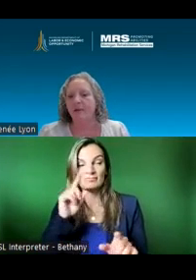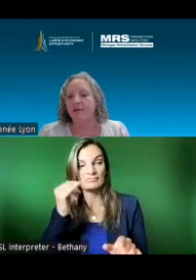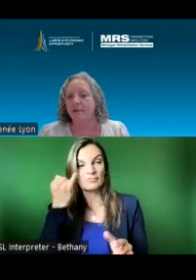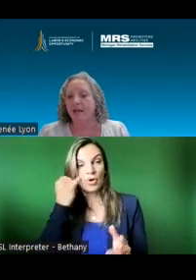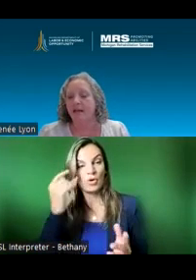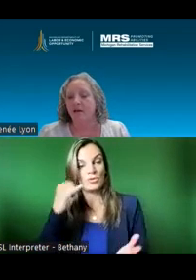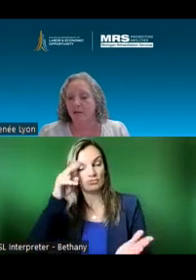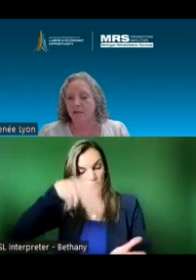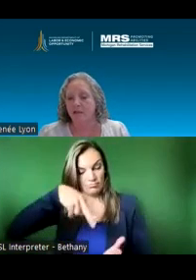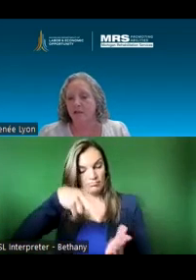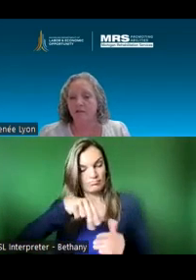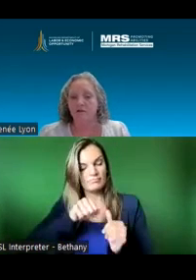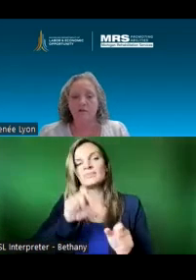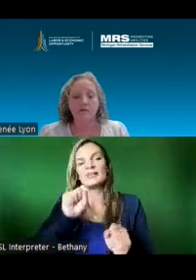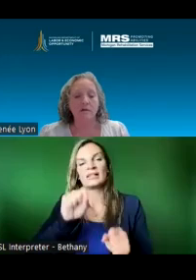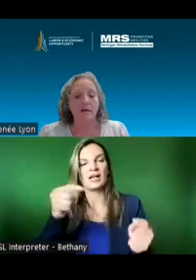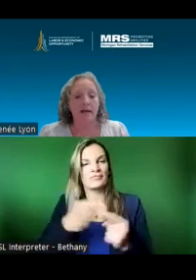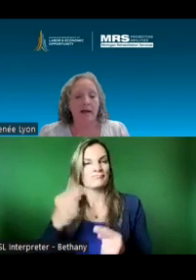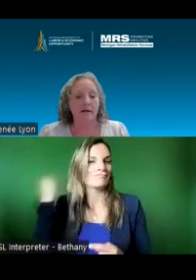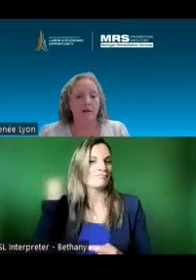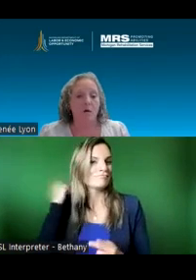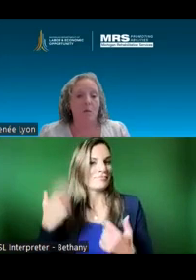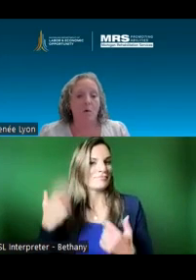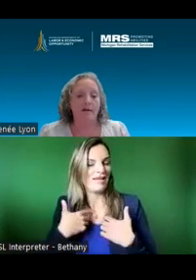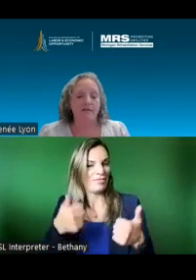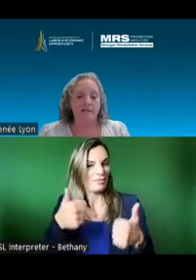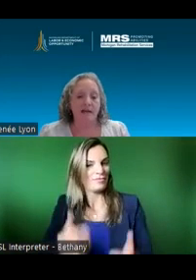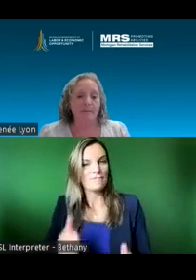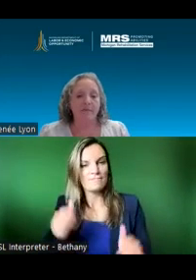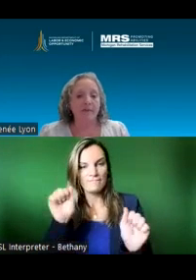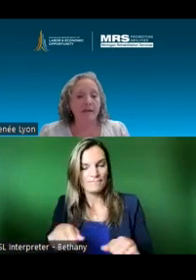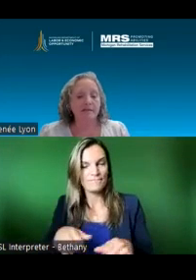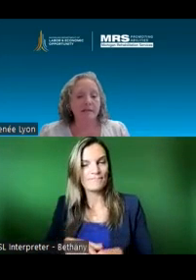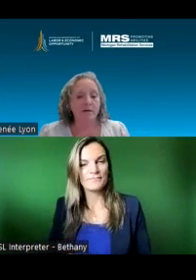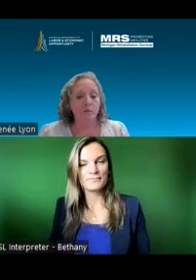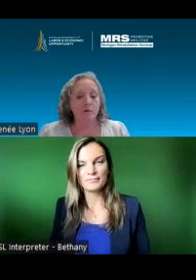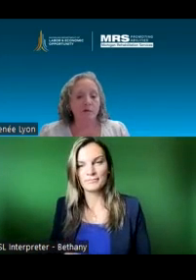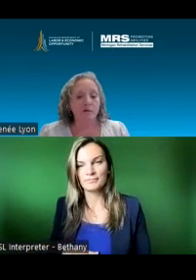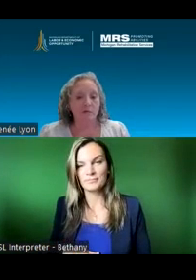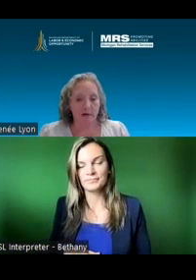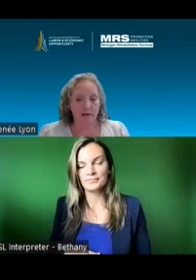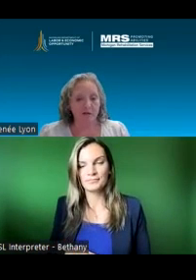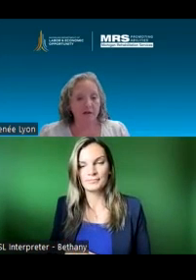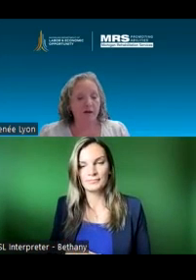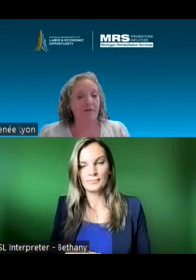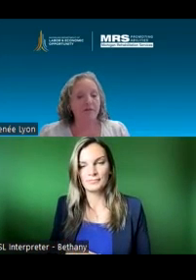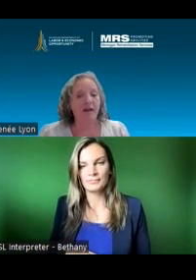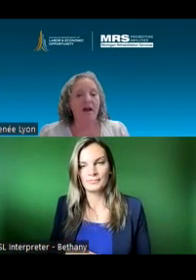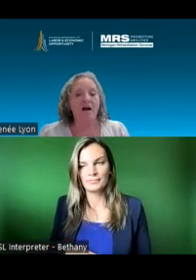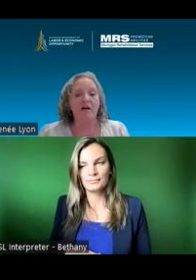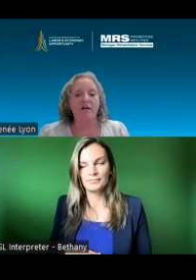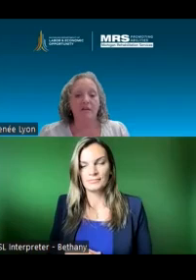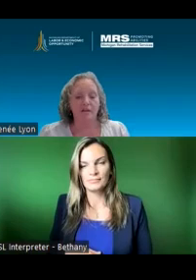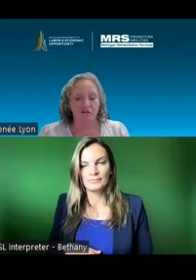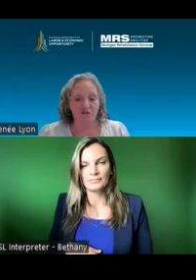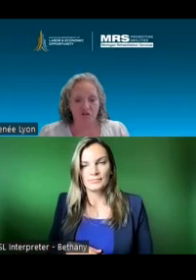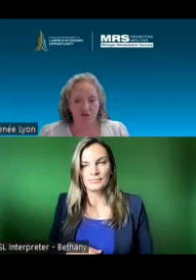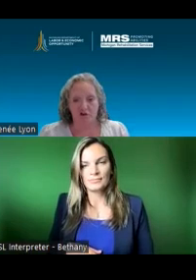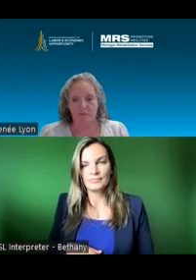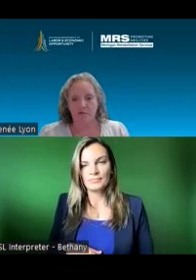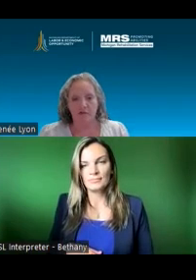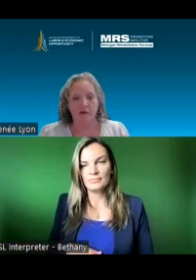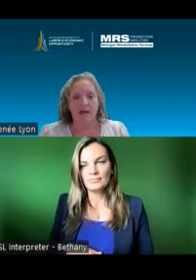And that might be interesting to look at. One of the top things that will wreck your health are